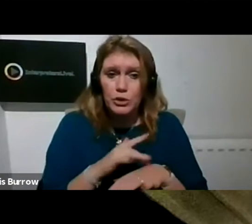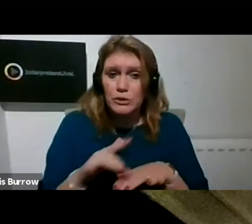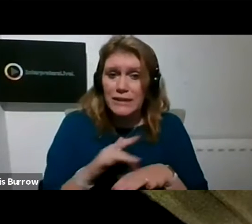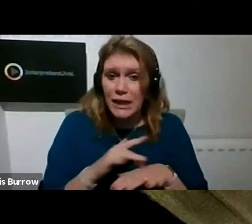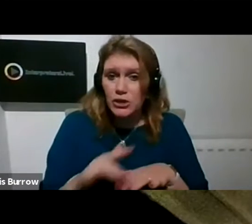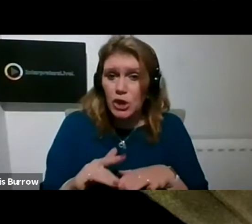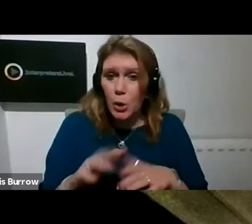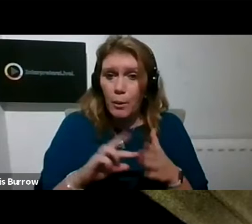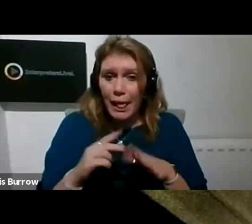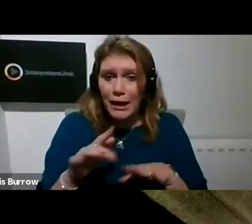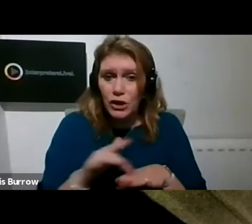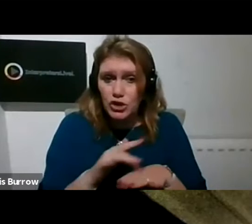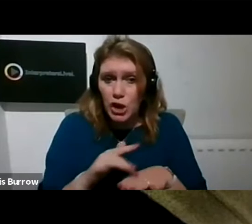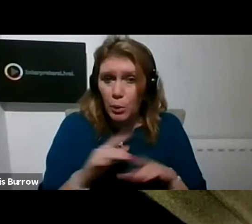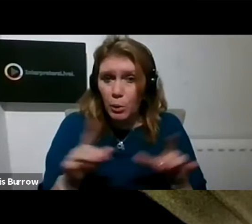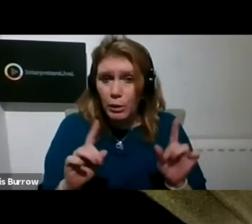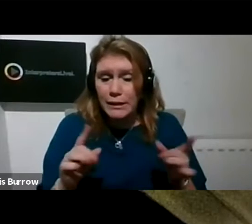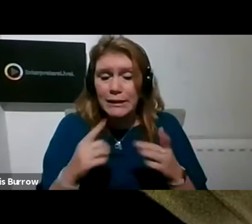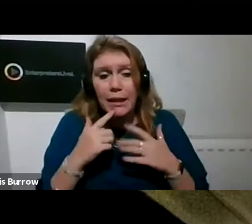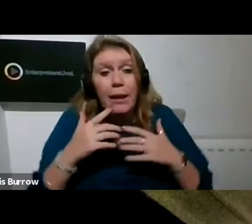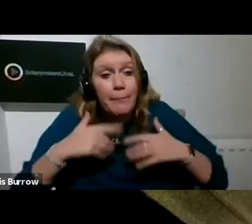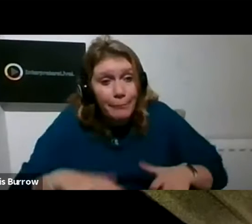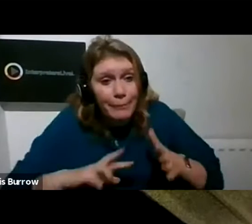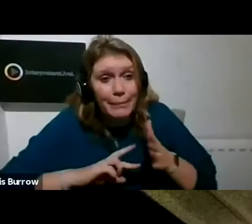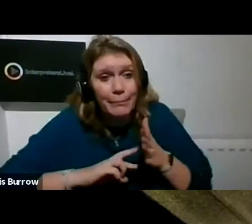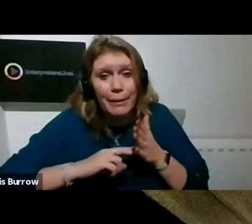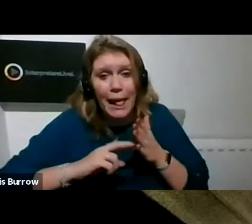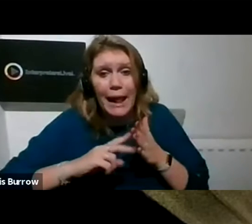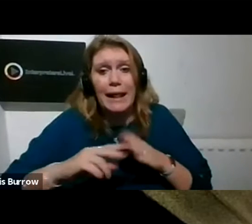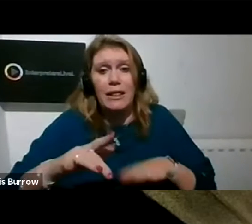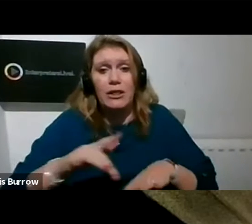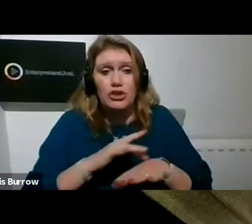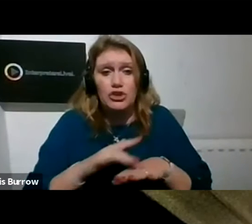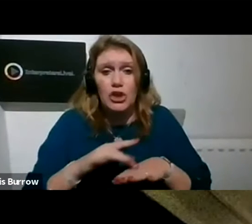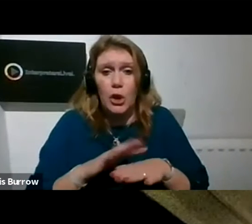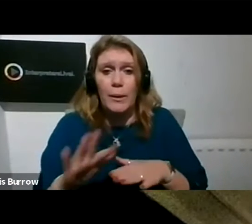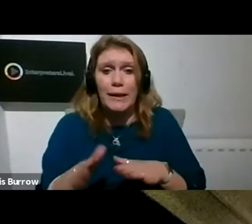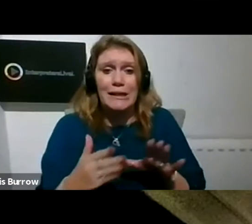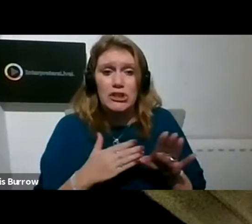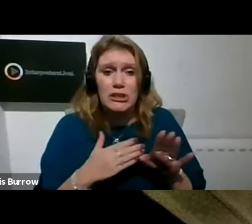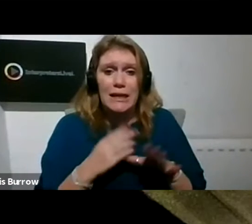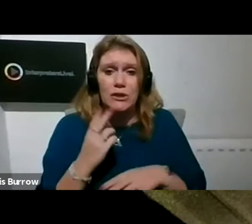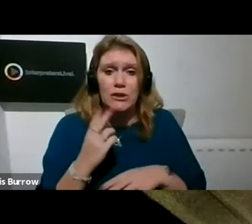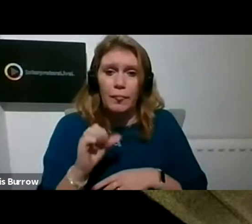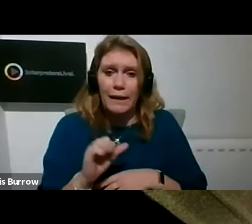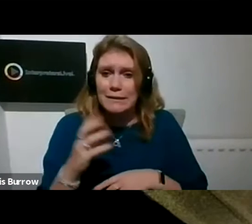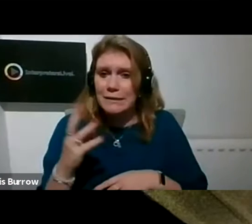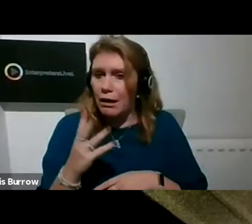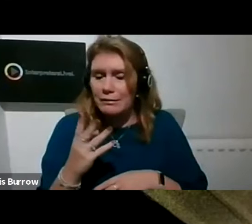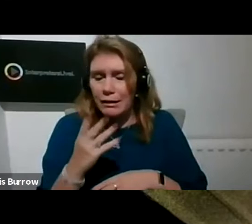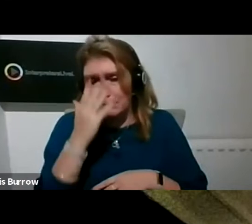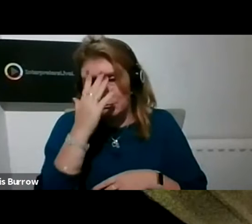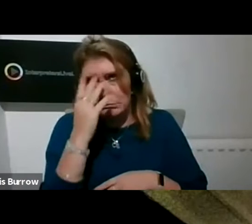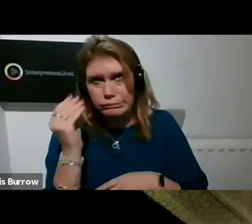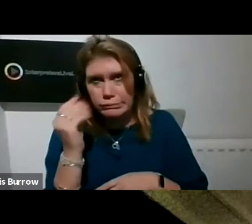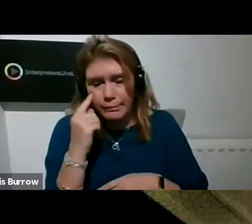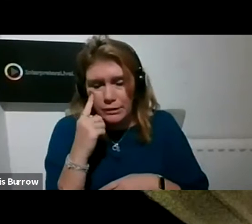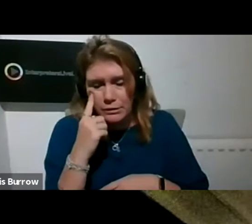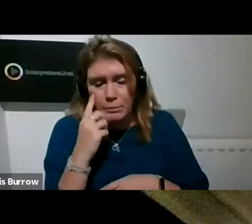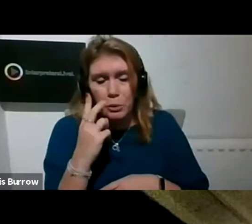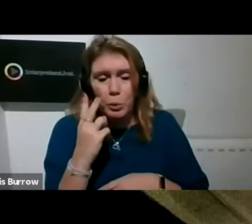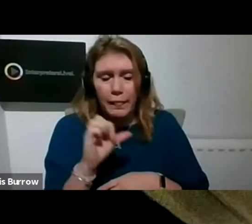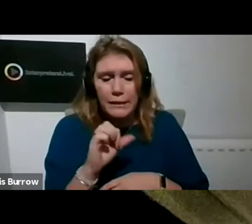planning the stage show? Well, we've been planning the stage show initially. Was it 2019? I can't remember now. But